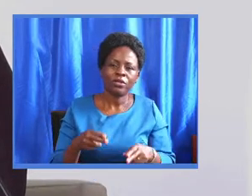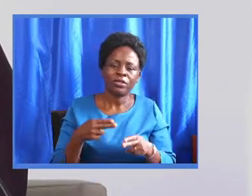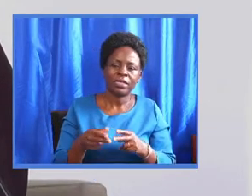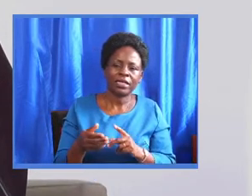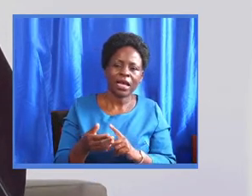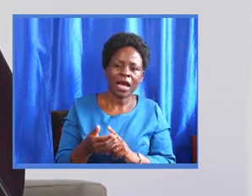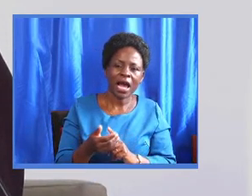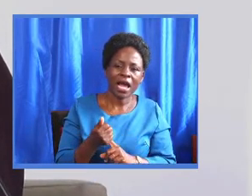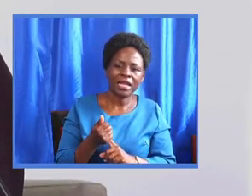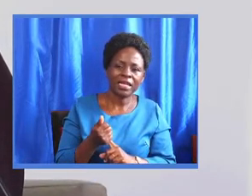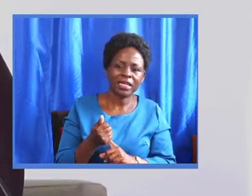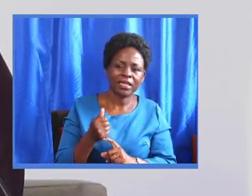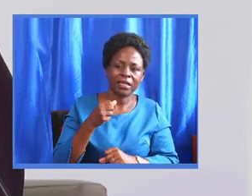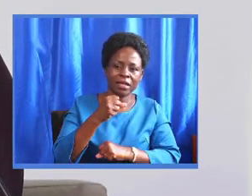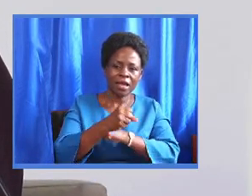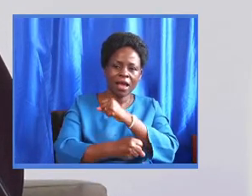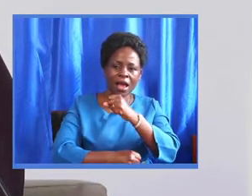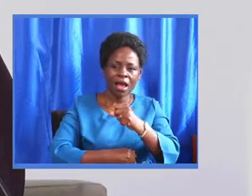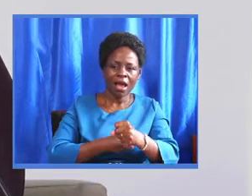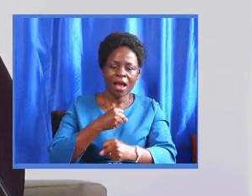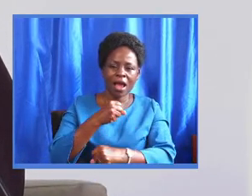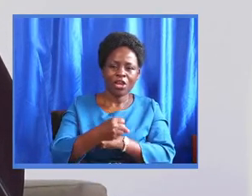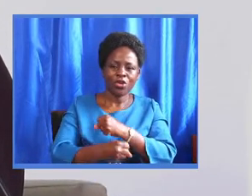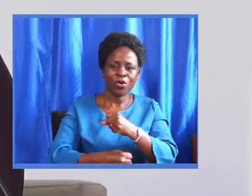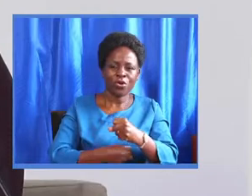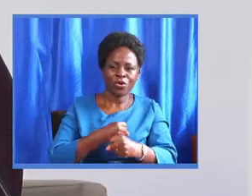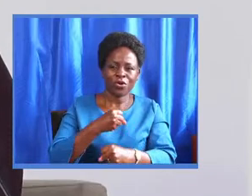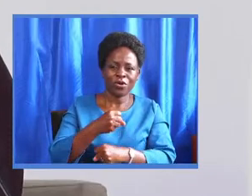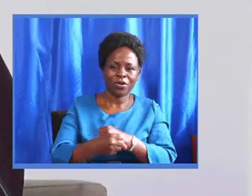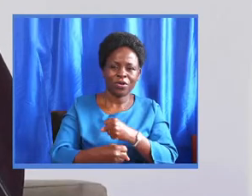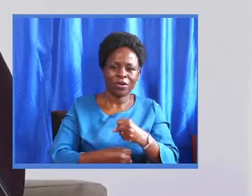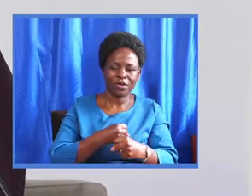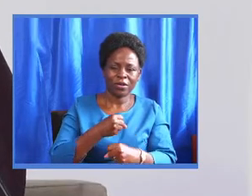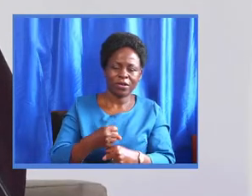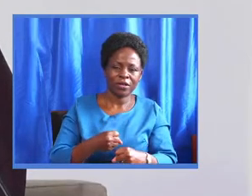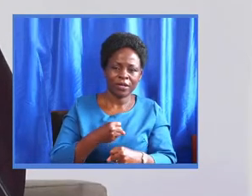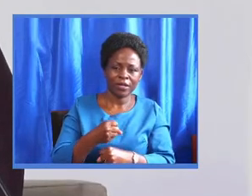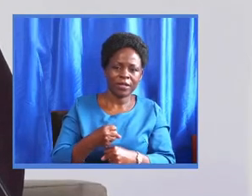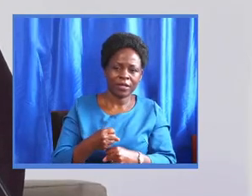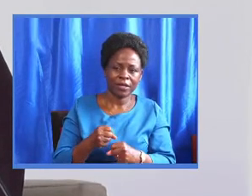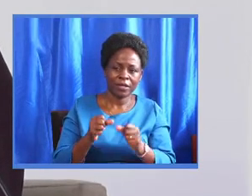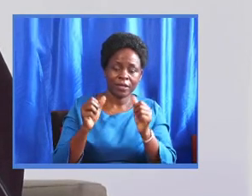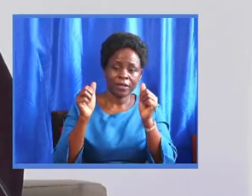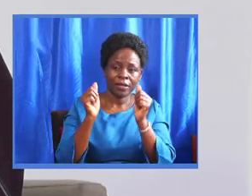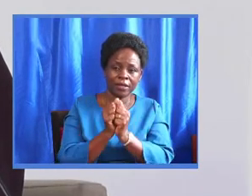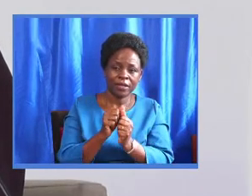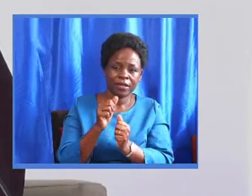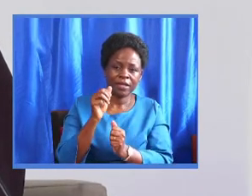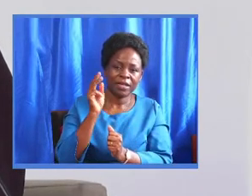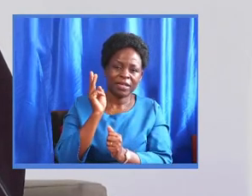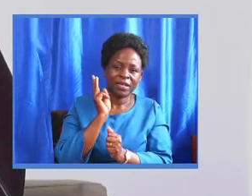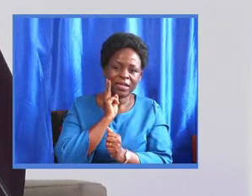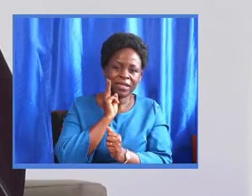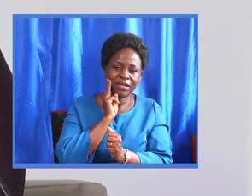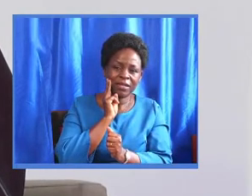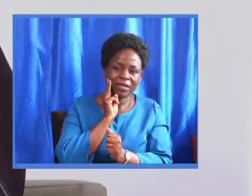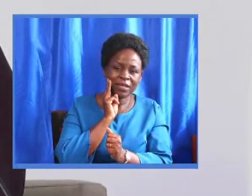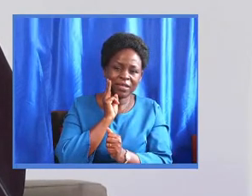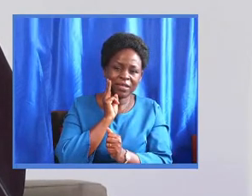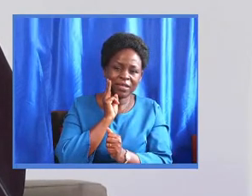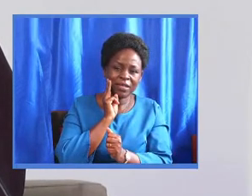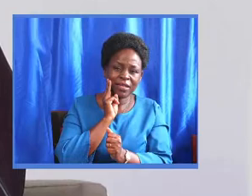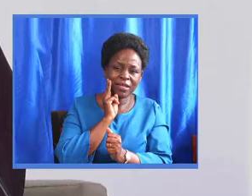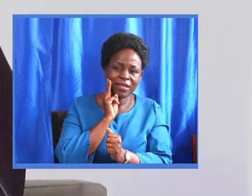earning annual turnover, a threshold of 10 million and above. 10